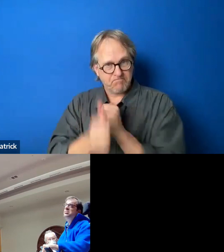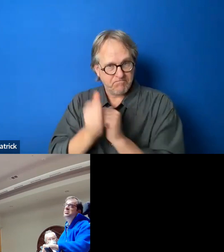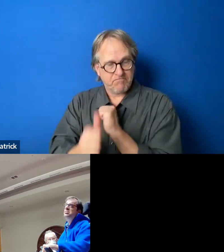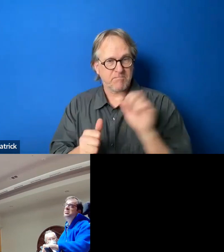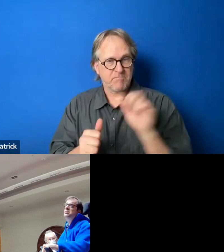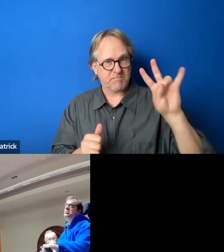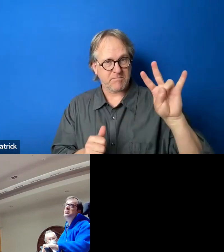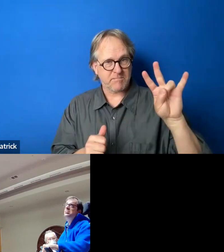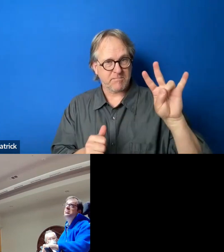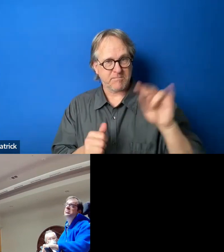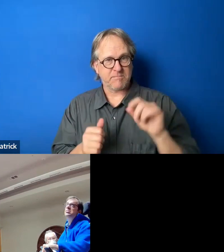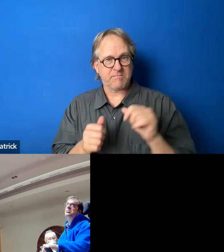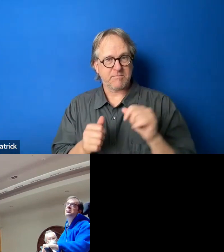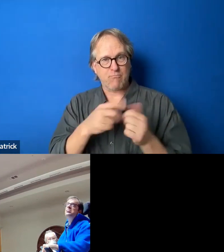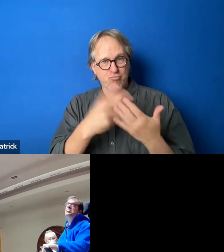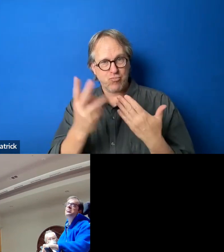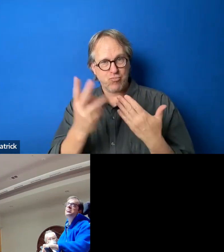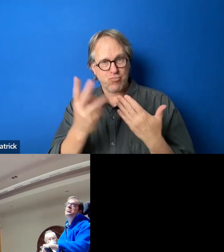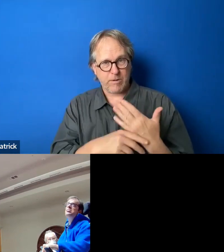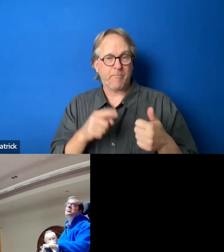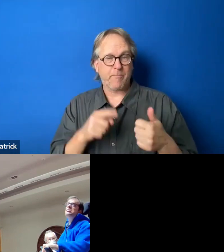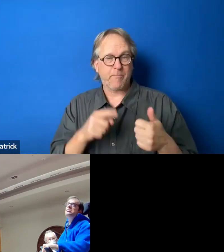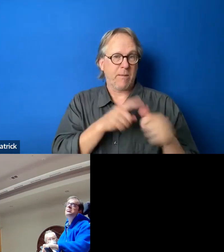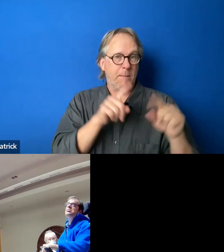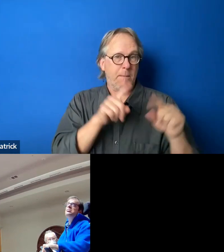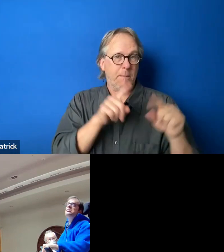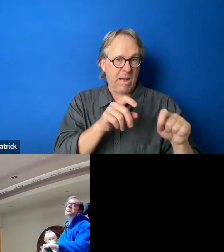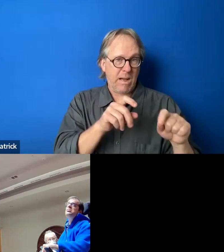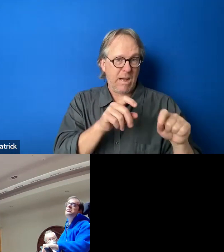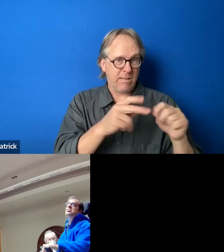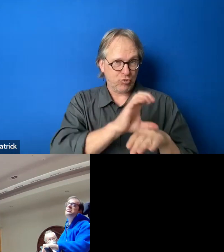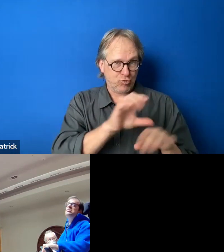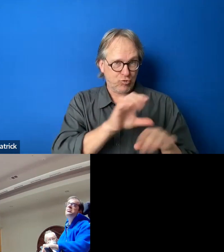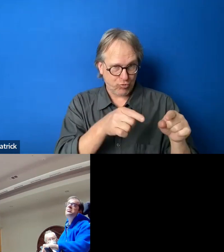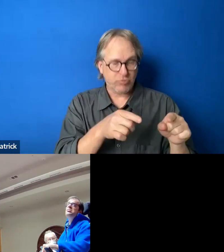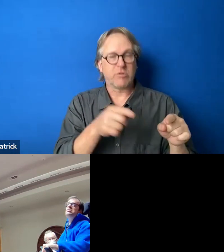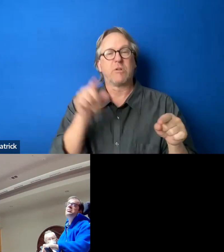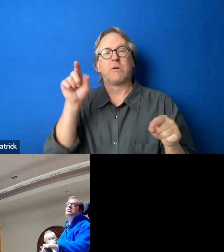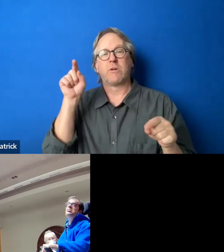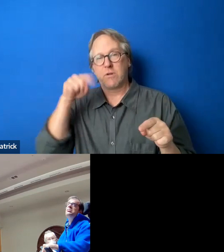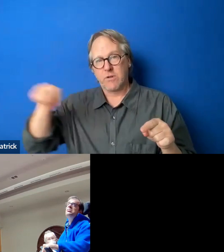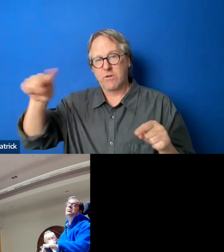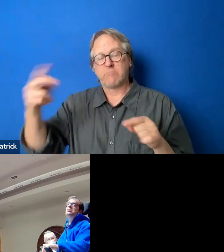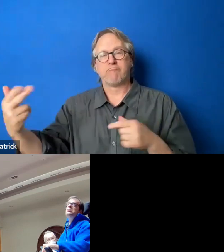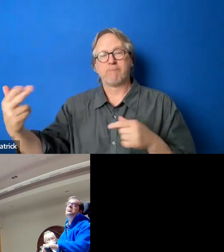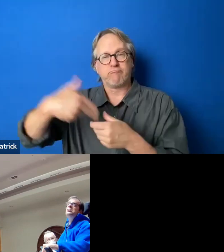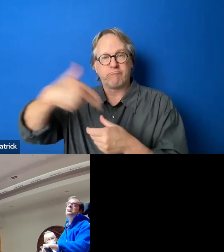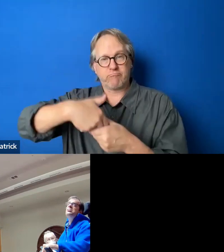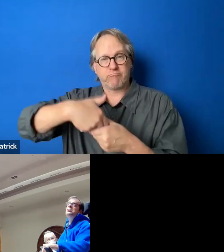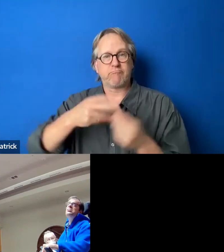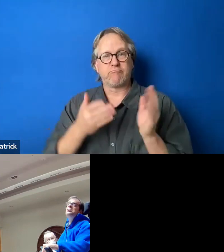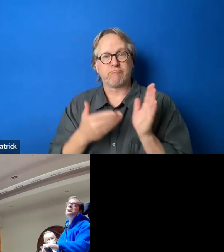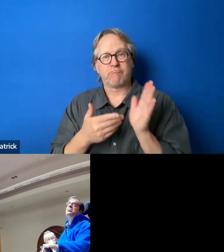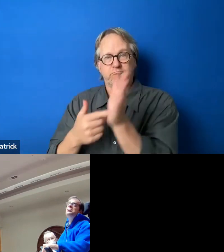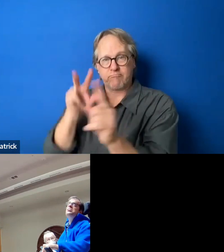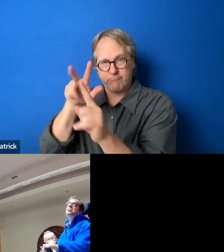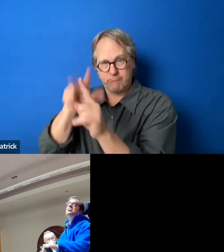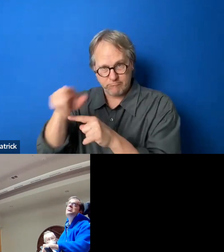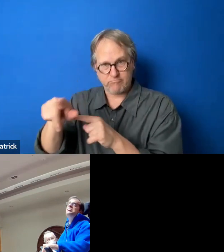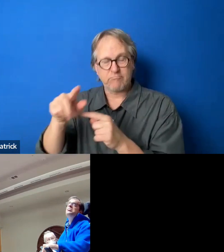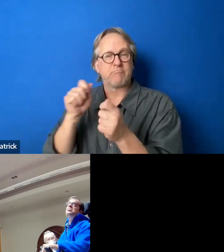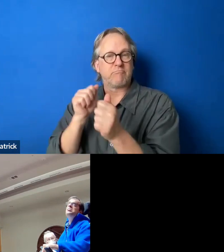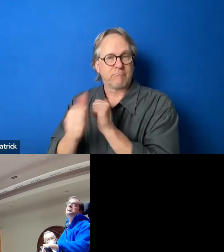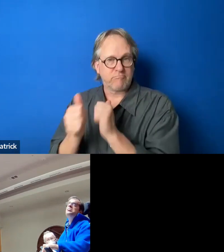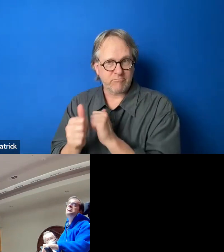includes our pilot congregations and then the congregations that came in when we released it to the